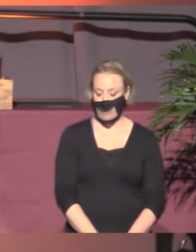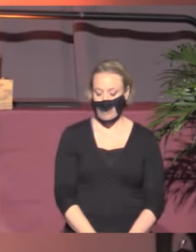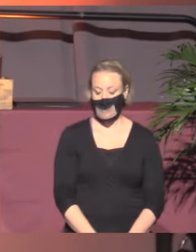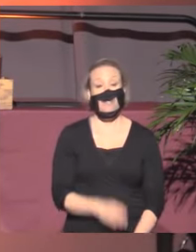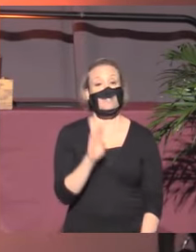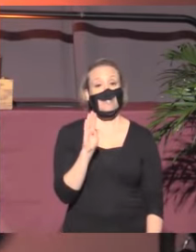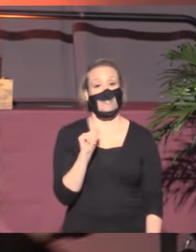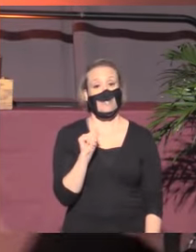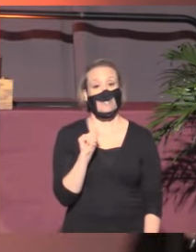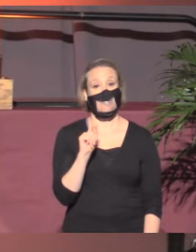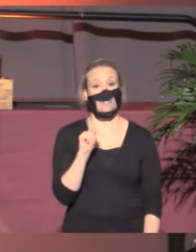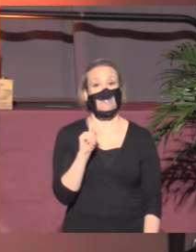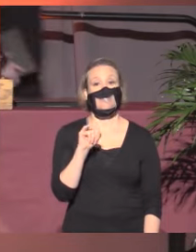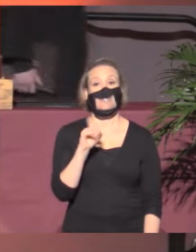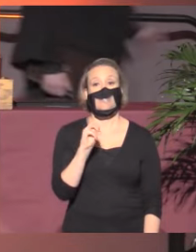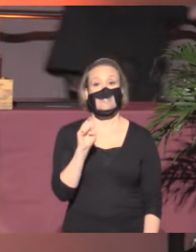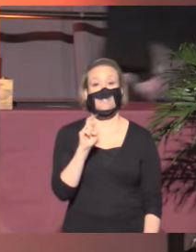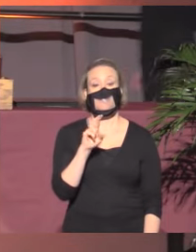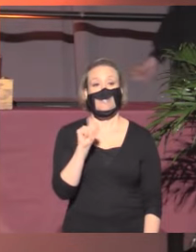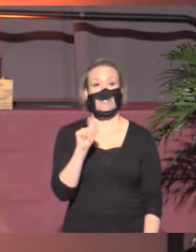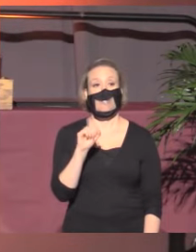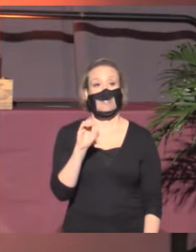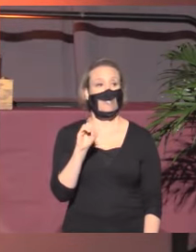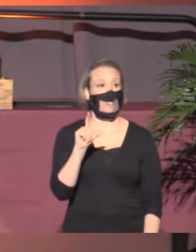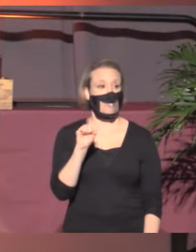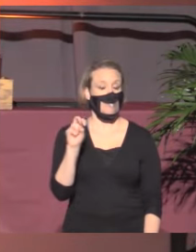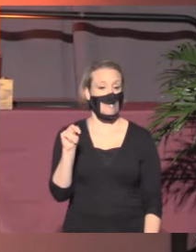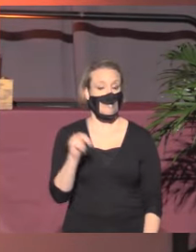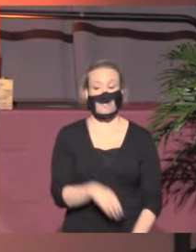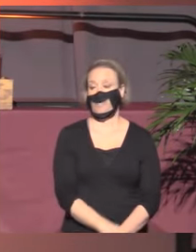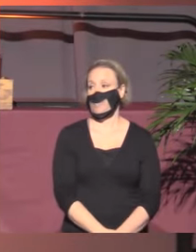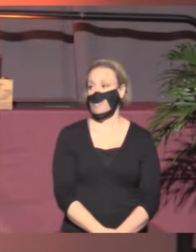Bachelor of Arts, Tamira Abdi Osman.